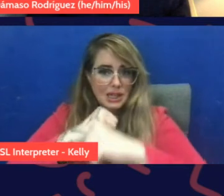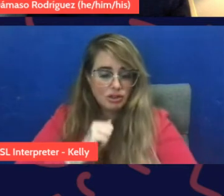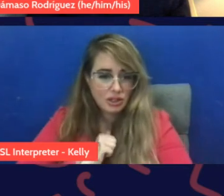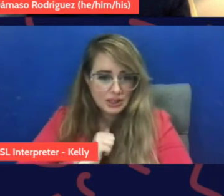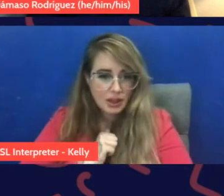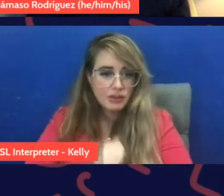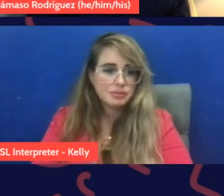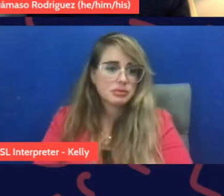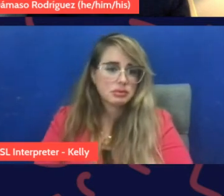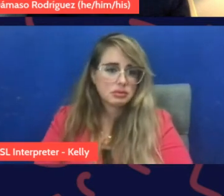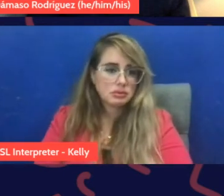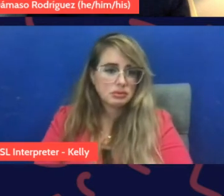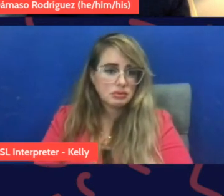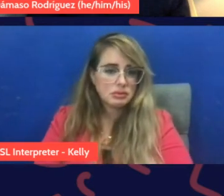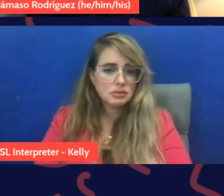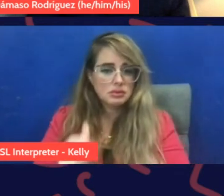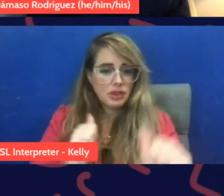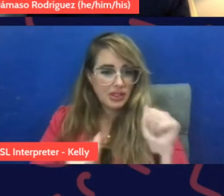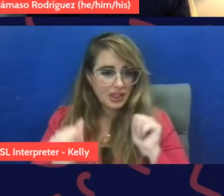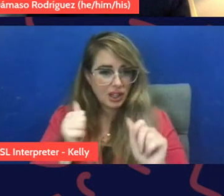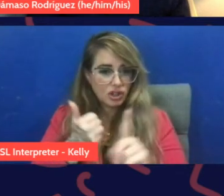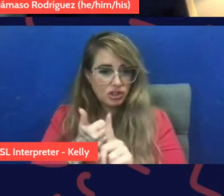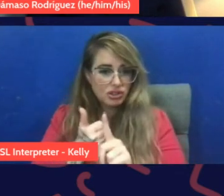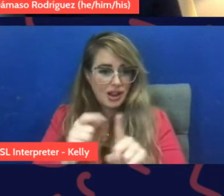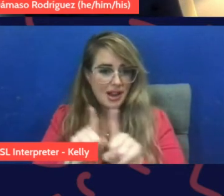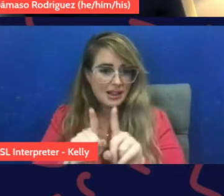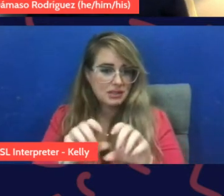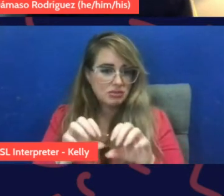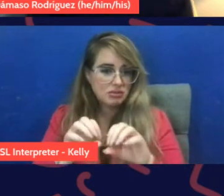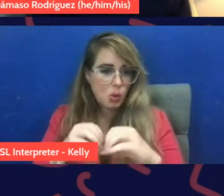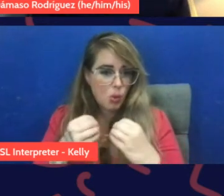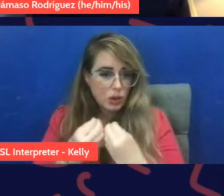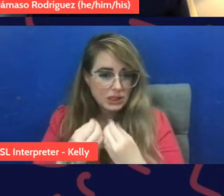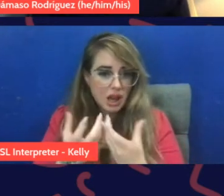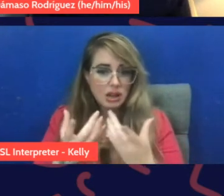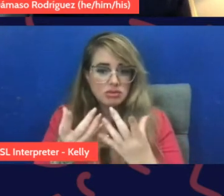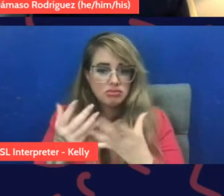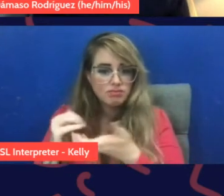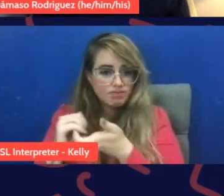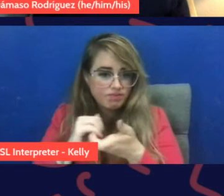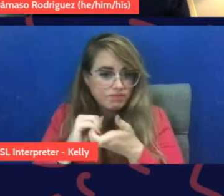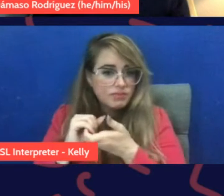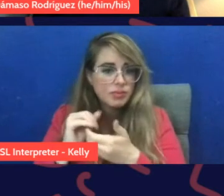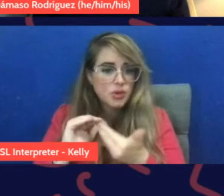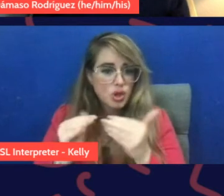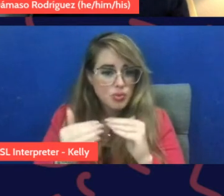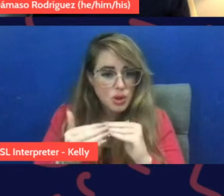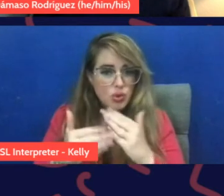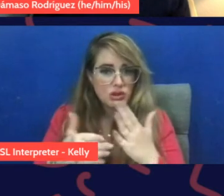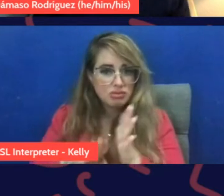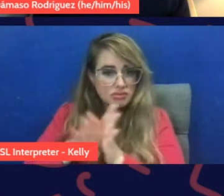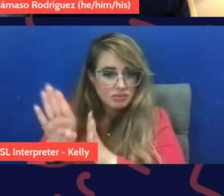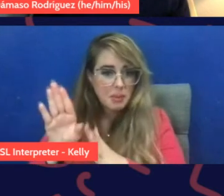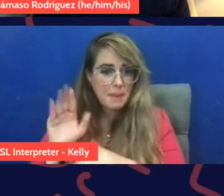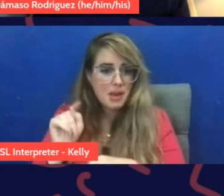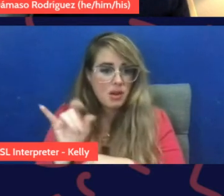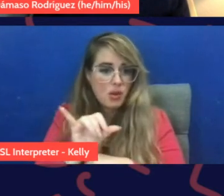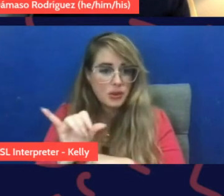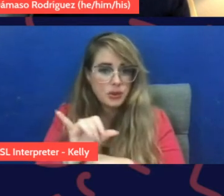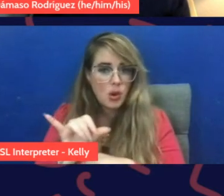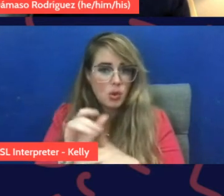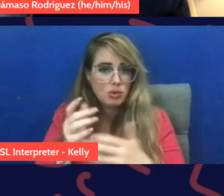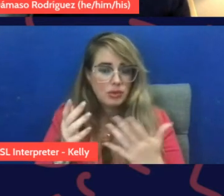So theater as organizing, theater as community building. But still, community, I mean,